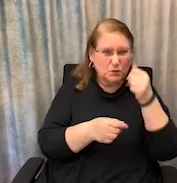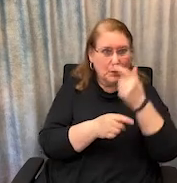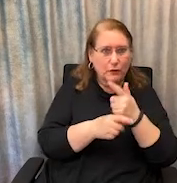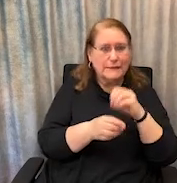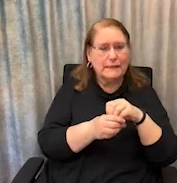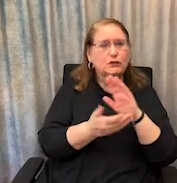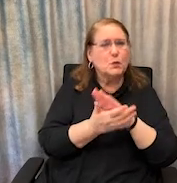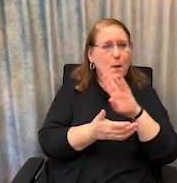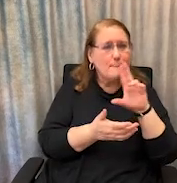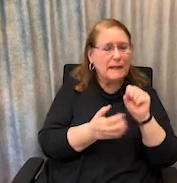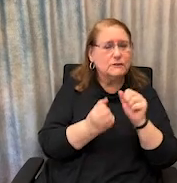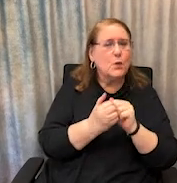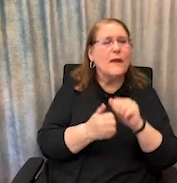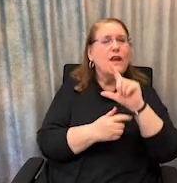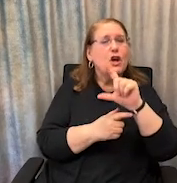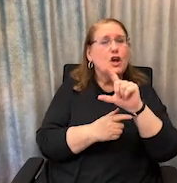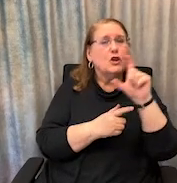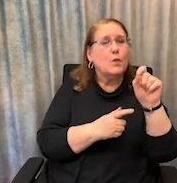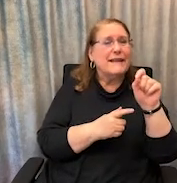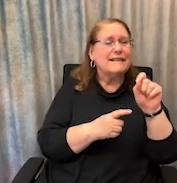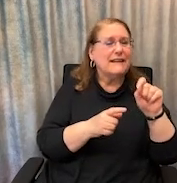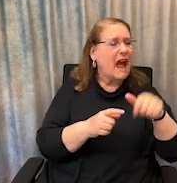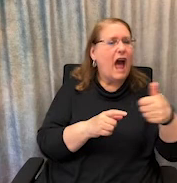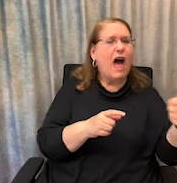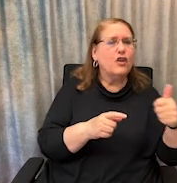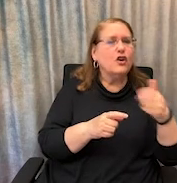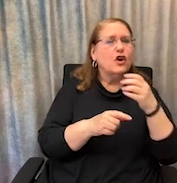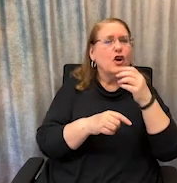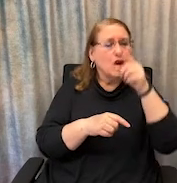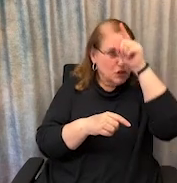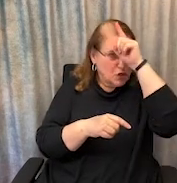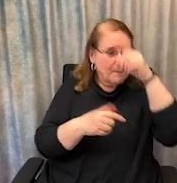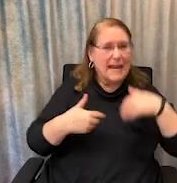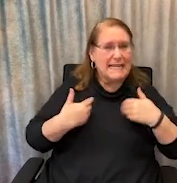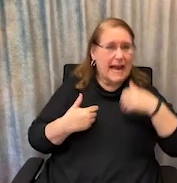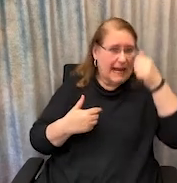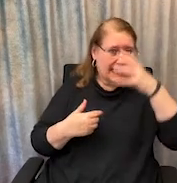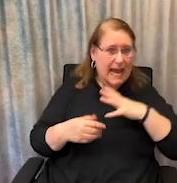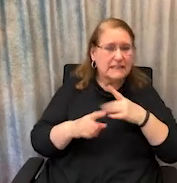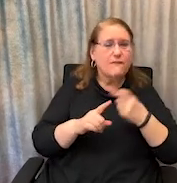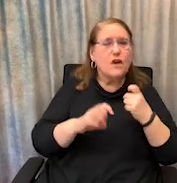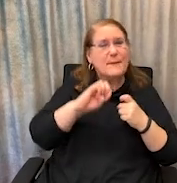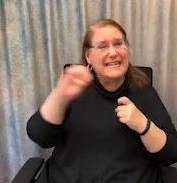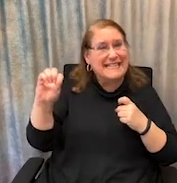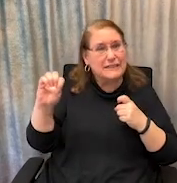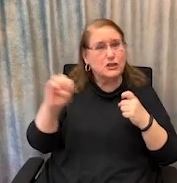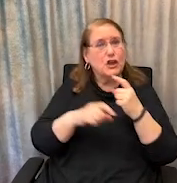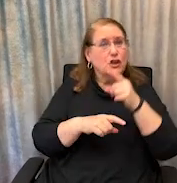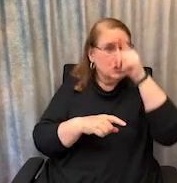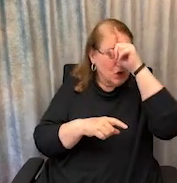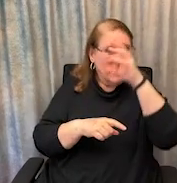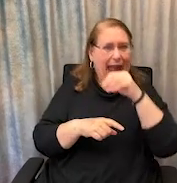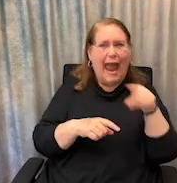with 20 other German young guys who were from East Germany and